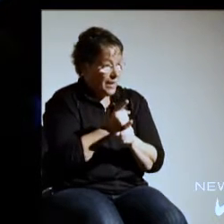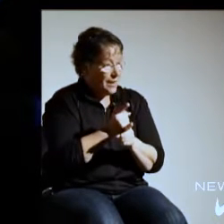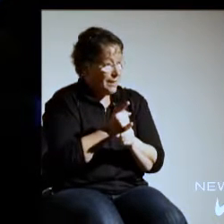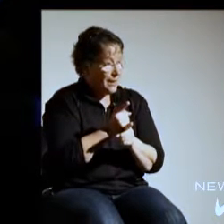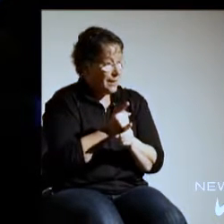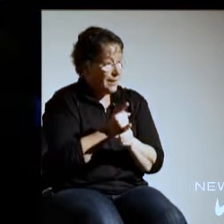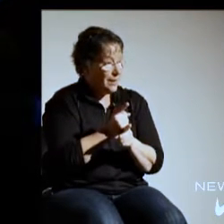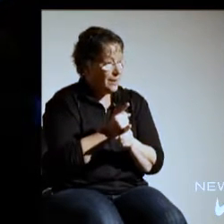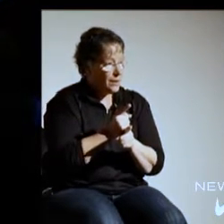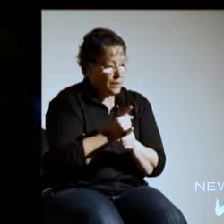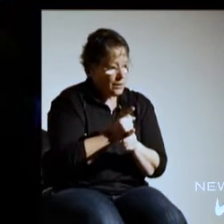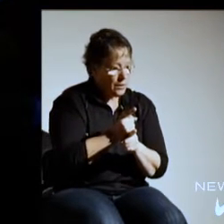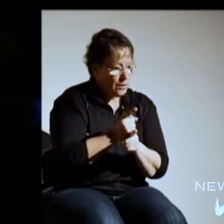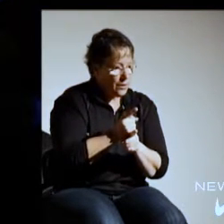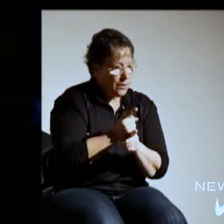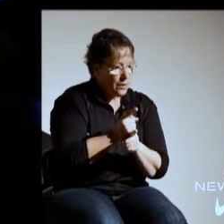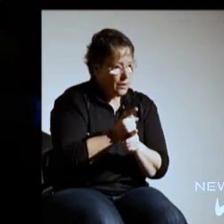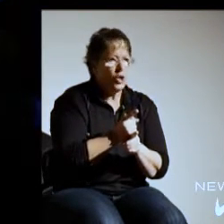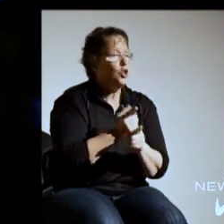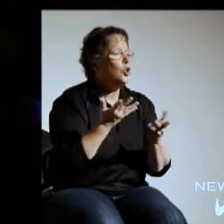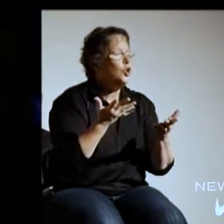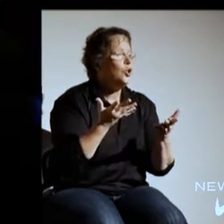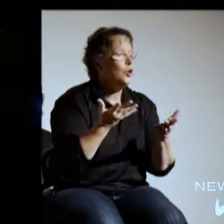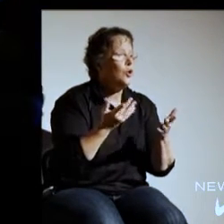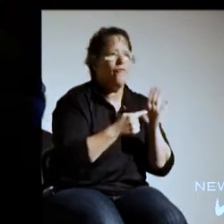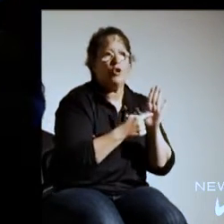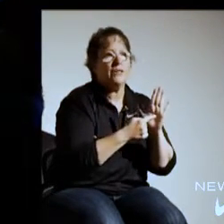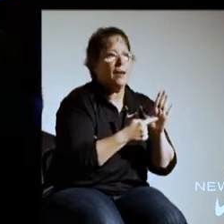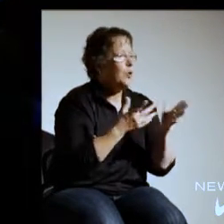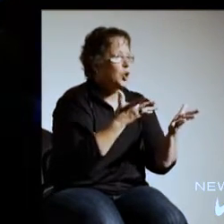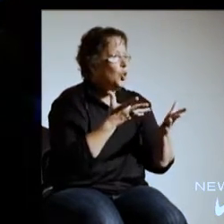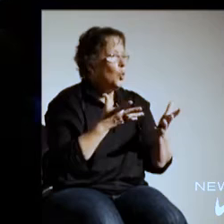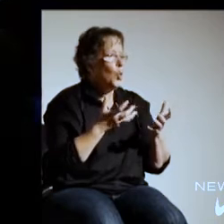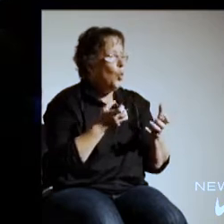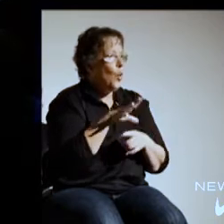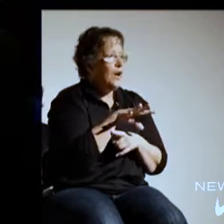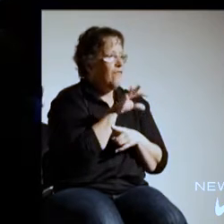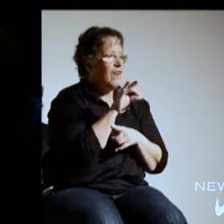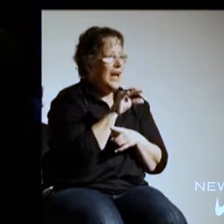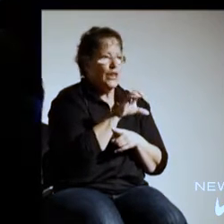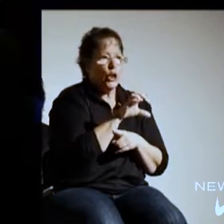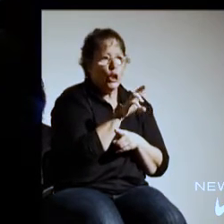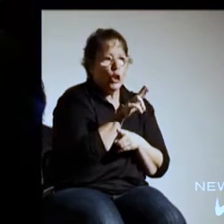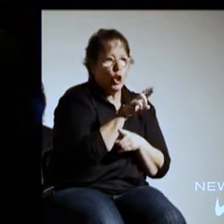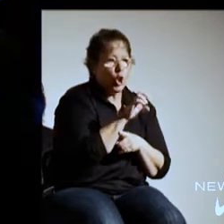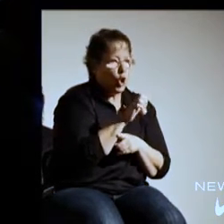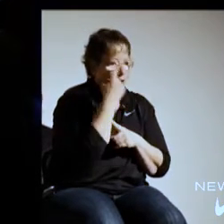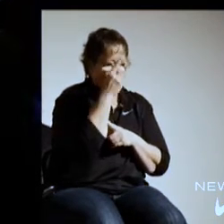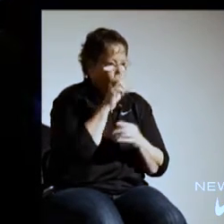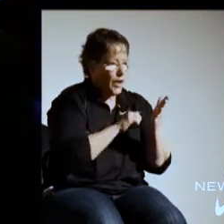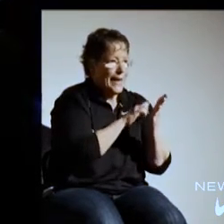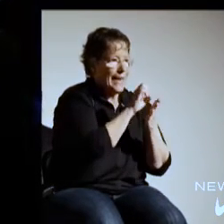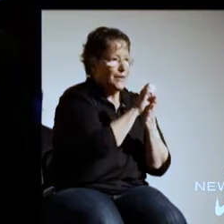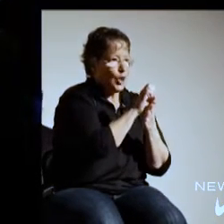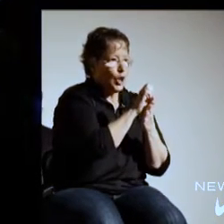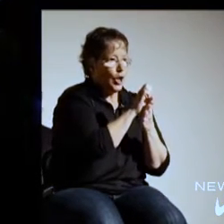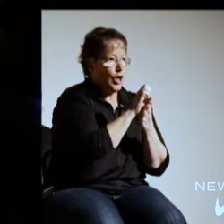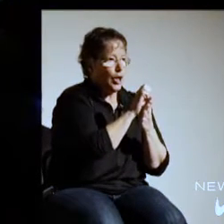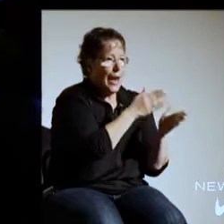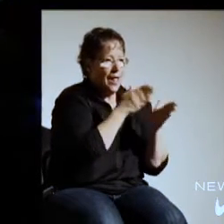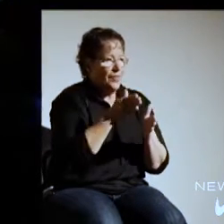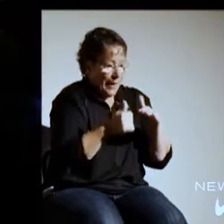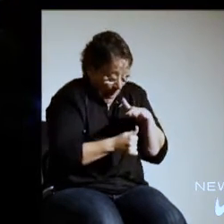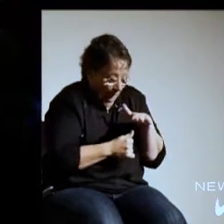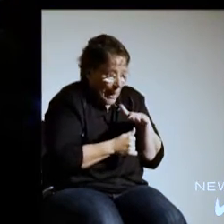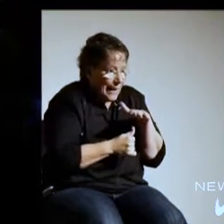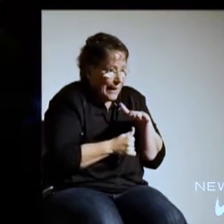find the cure to cancer and keep it a secret. You want to find the solution to drain all the toxins from your